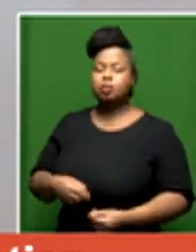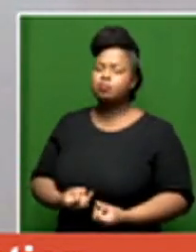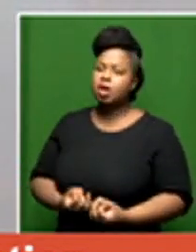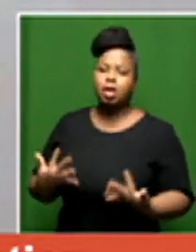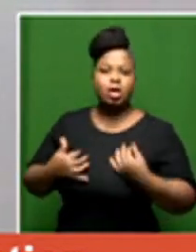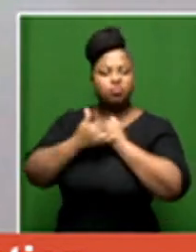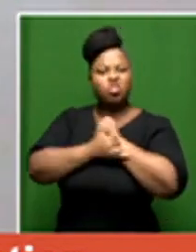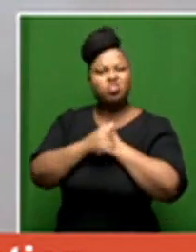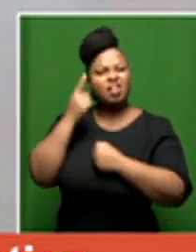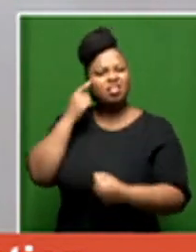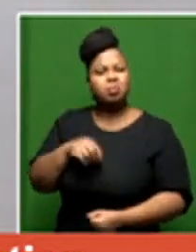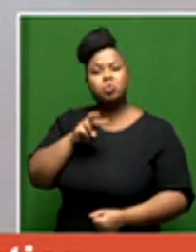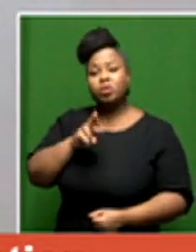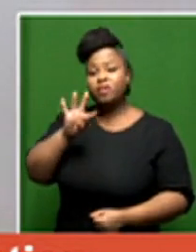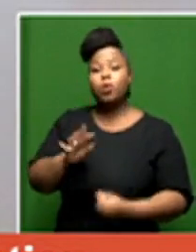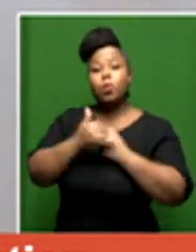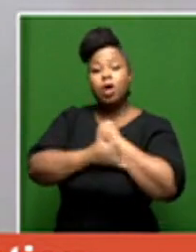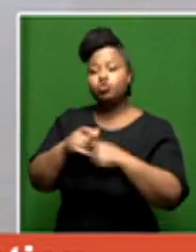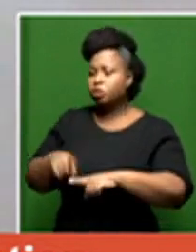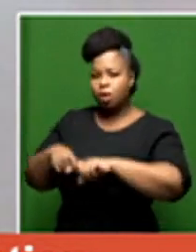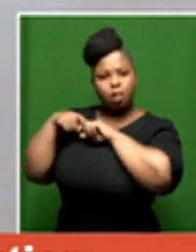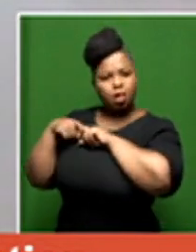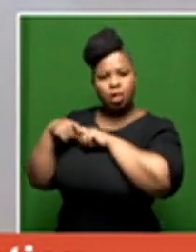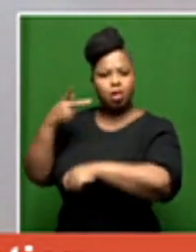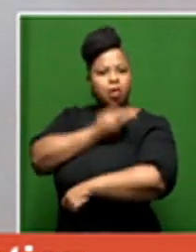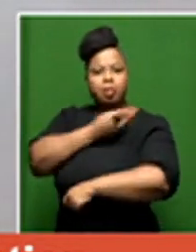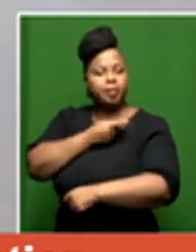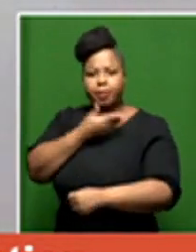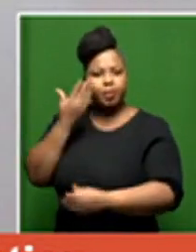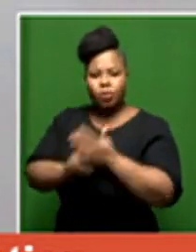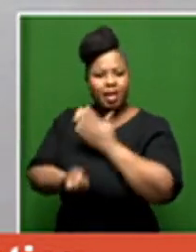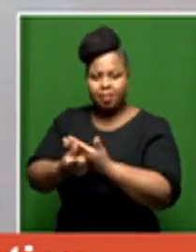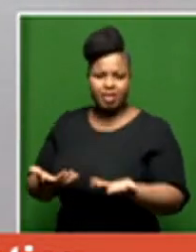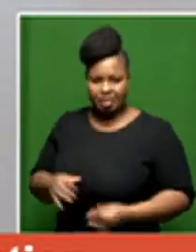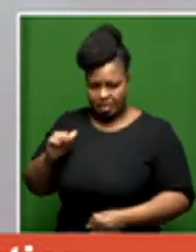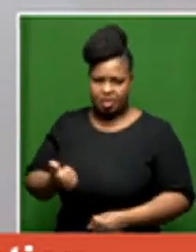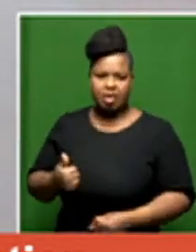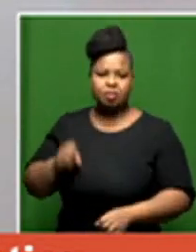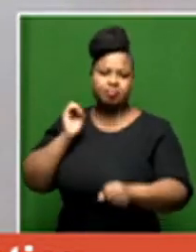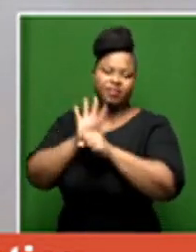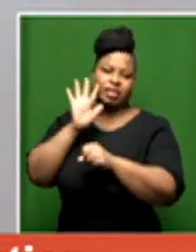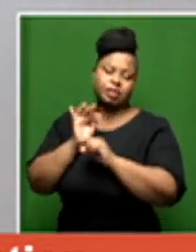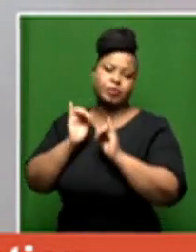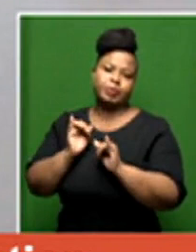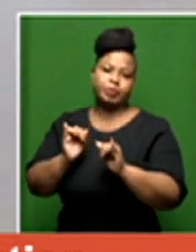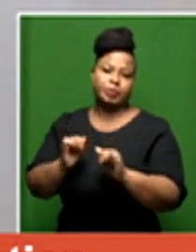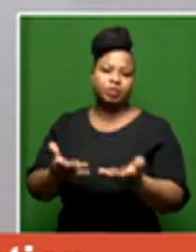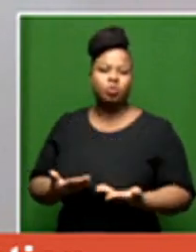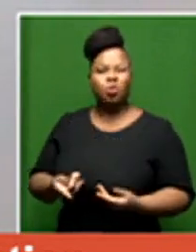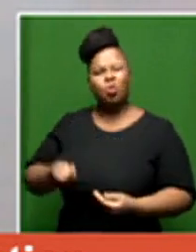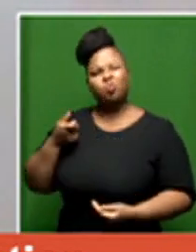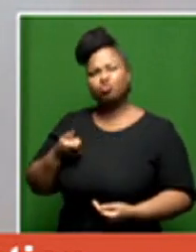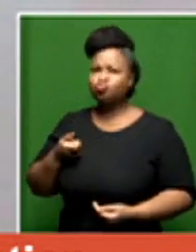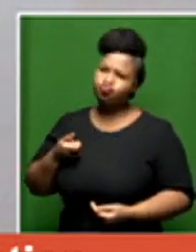number of countries, I think about 24 of them, suspending these vaccinations, therefore affecting close